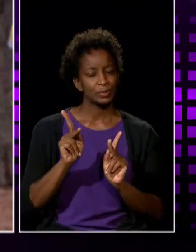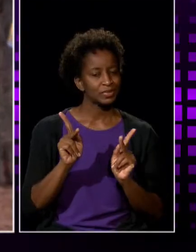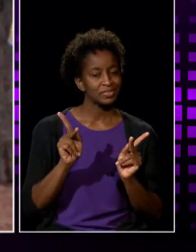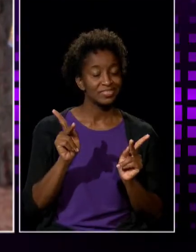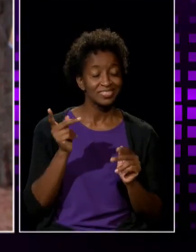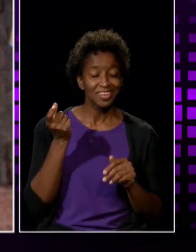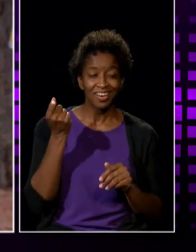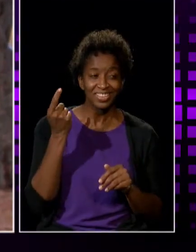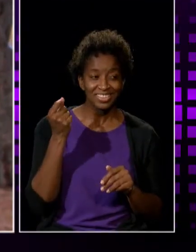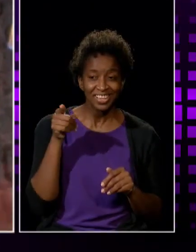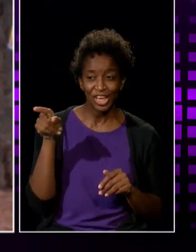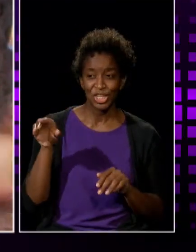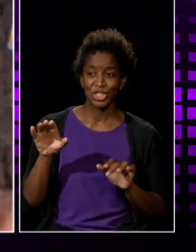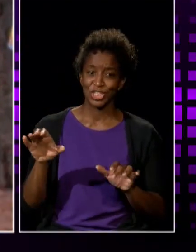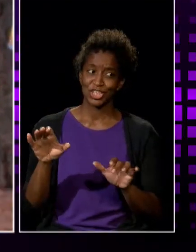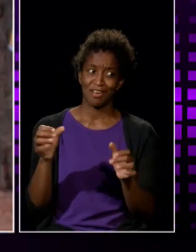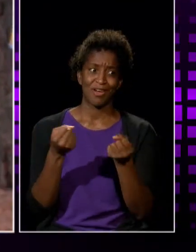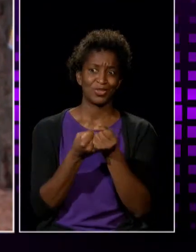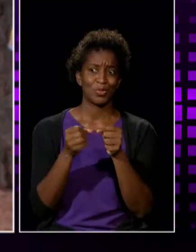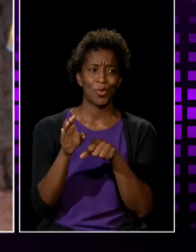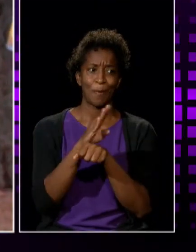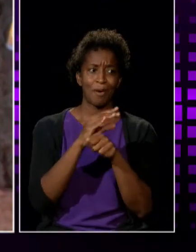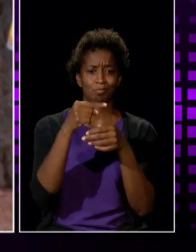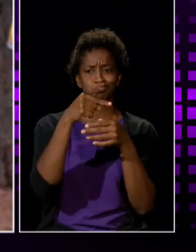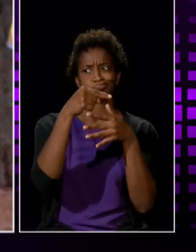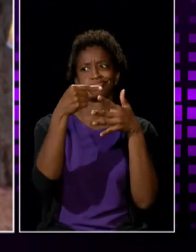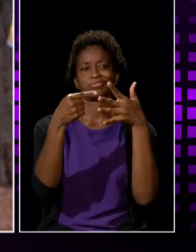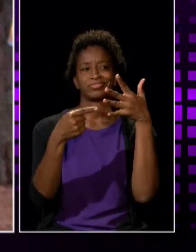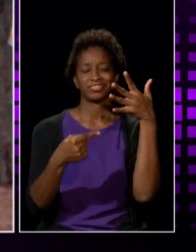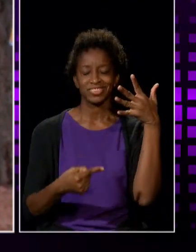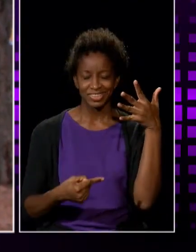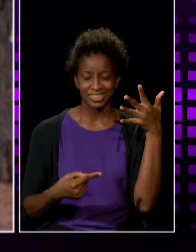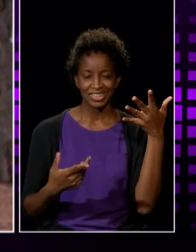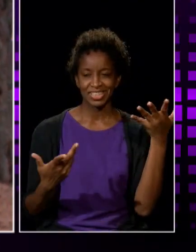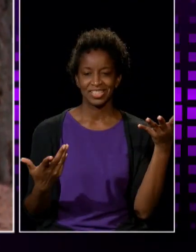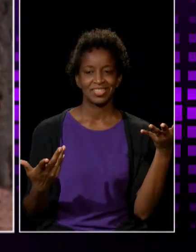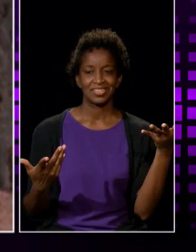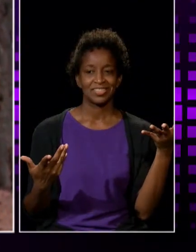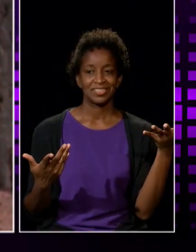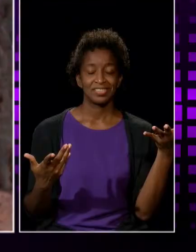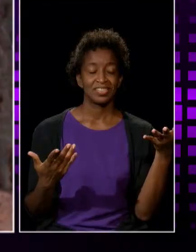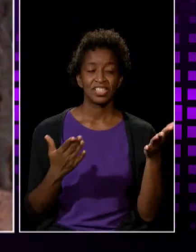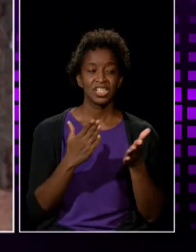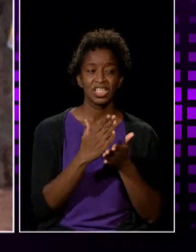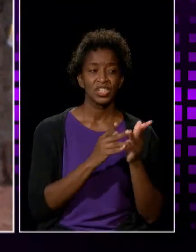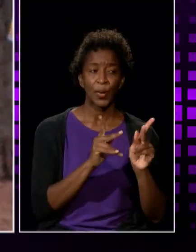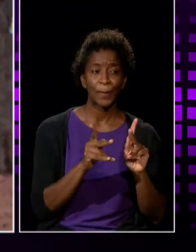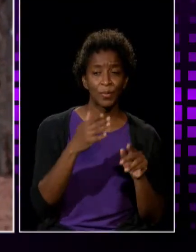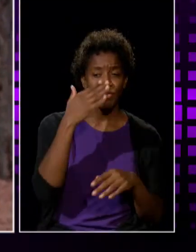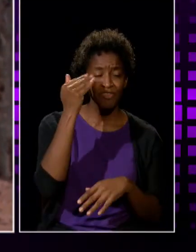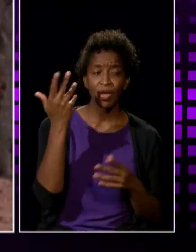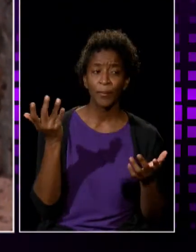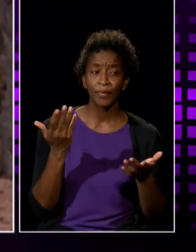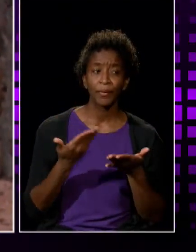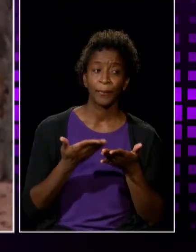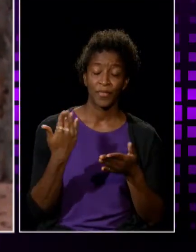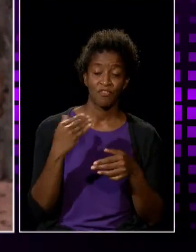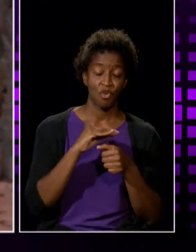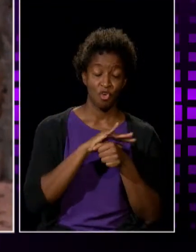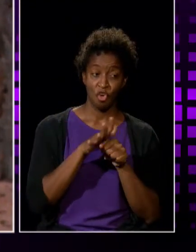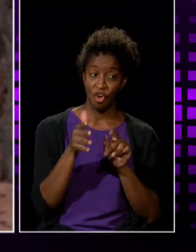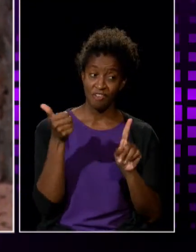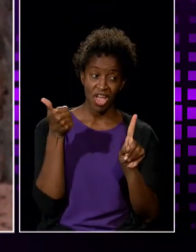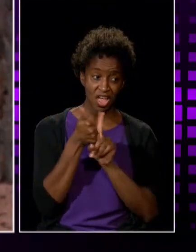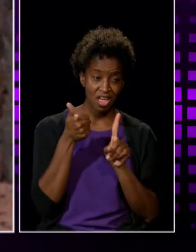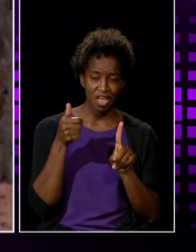Barbados. Like people clearly forget that she's donated ventilators and stuff when COVID hit,